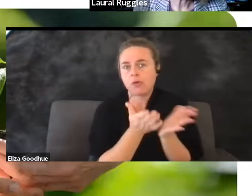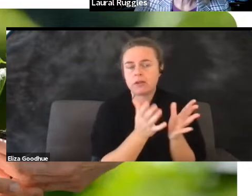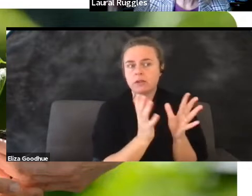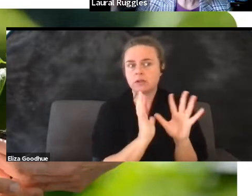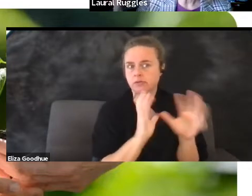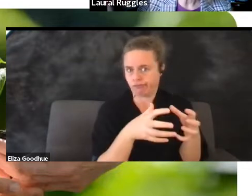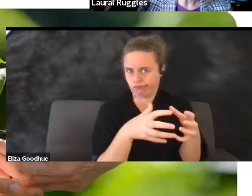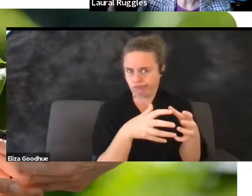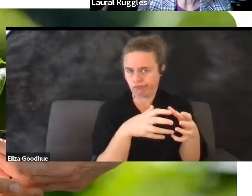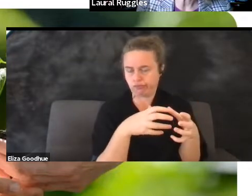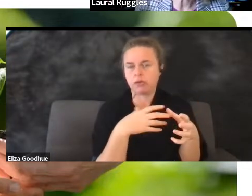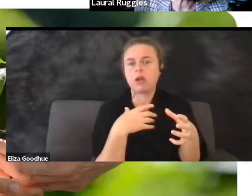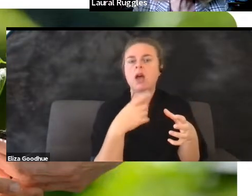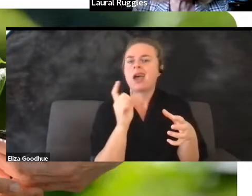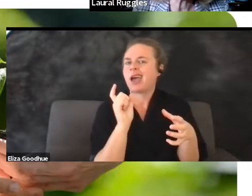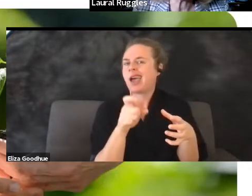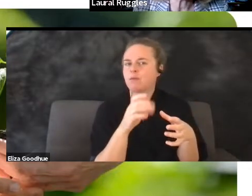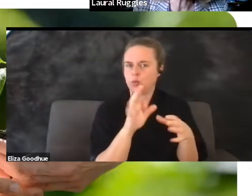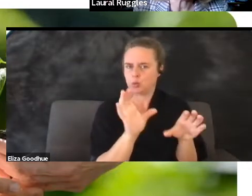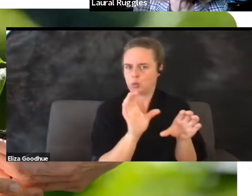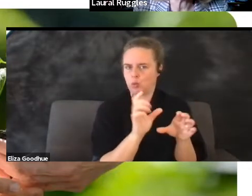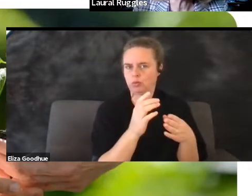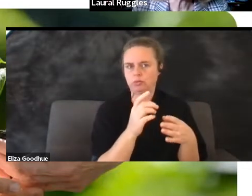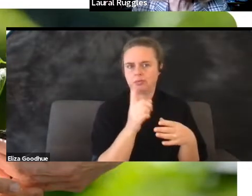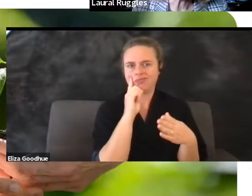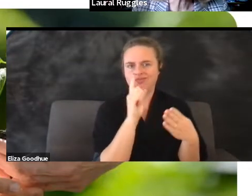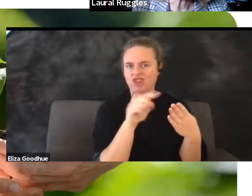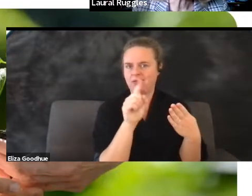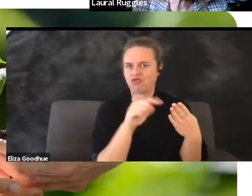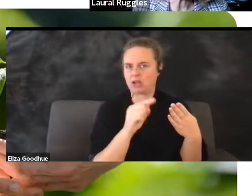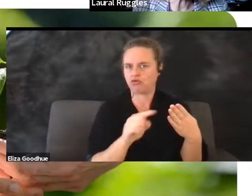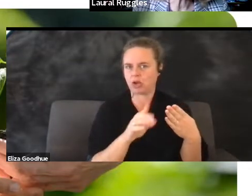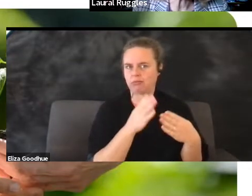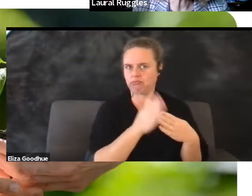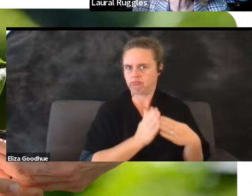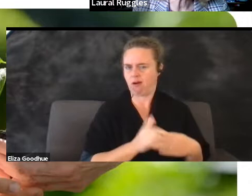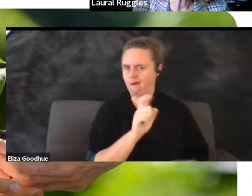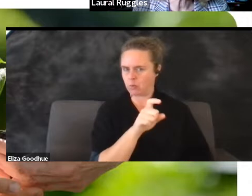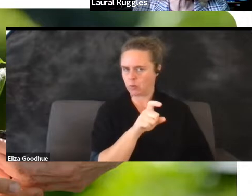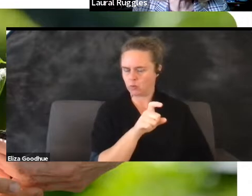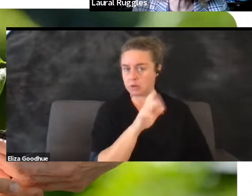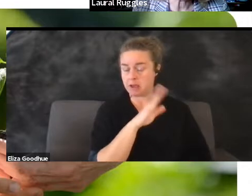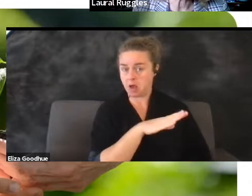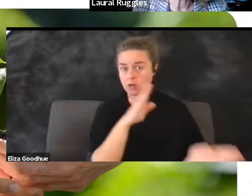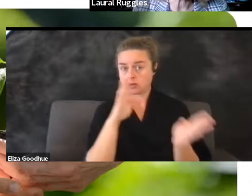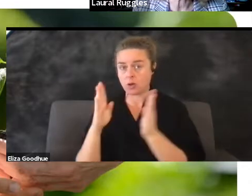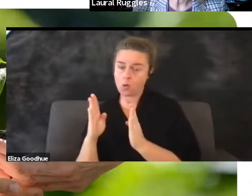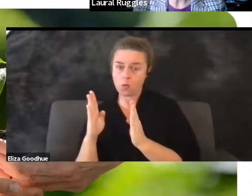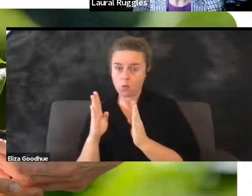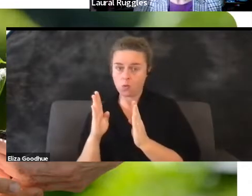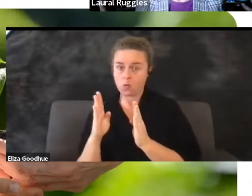doing, those things we have to get done at the end of the day. But if we can also think